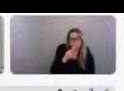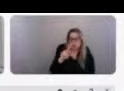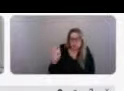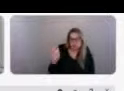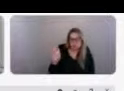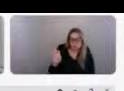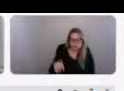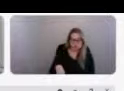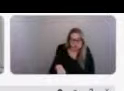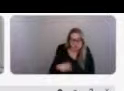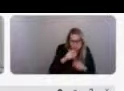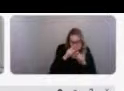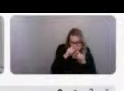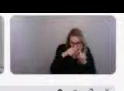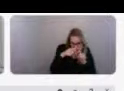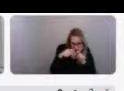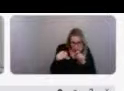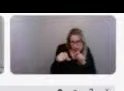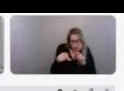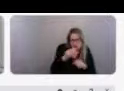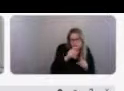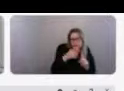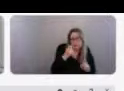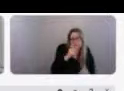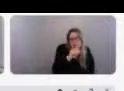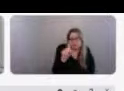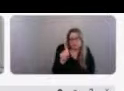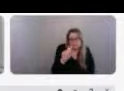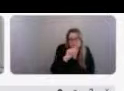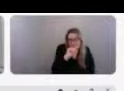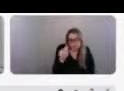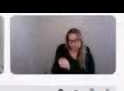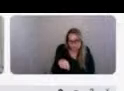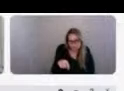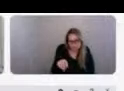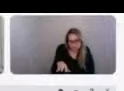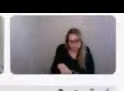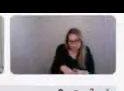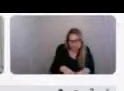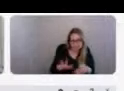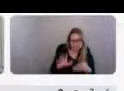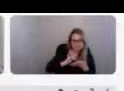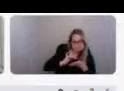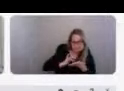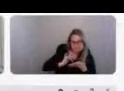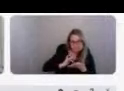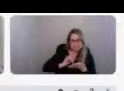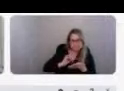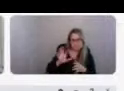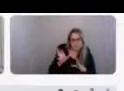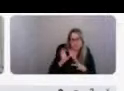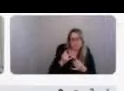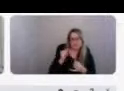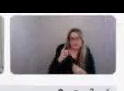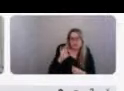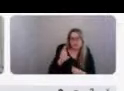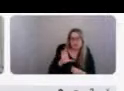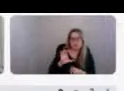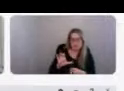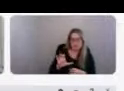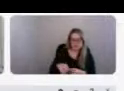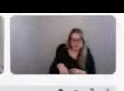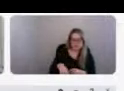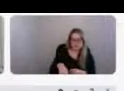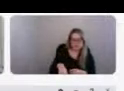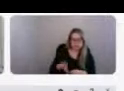by thin strip across tempe uh obviously somewhat gerrymandered so i really appreciate the work that this independently commission redistricting